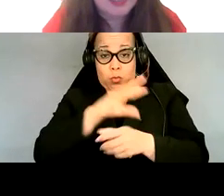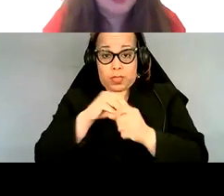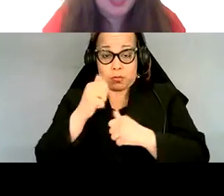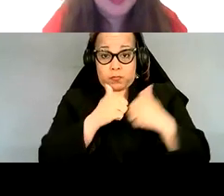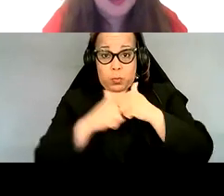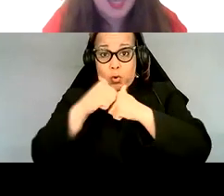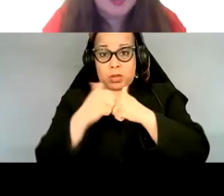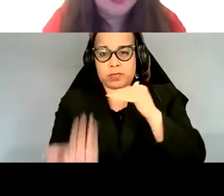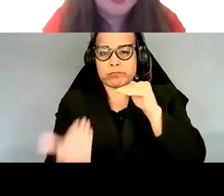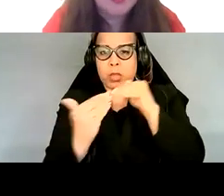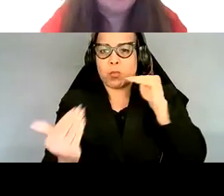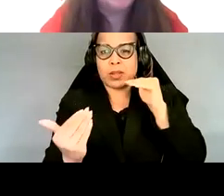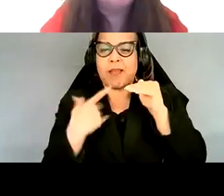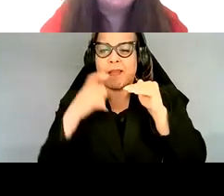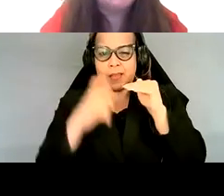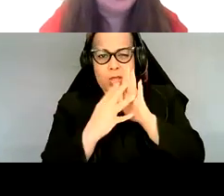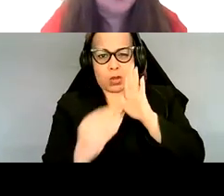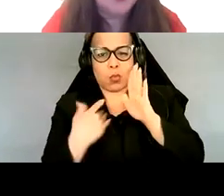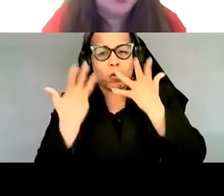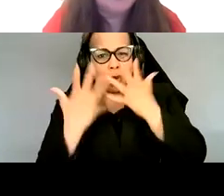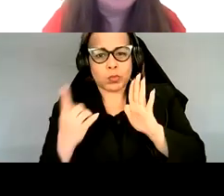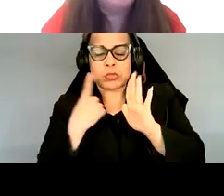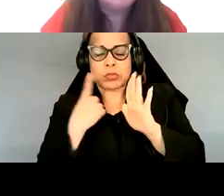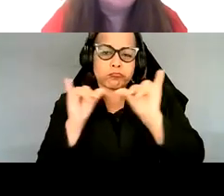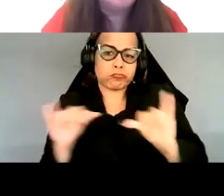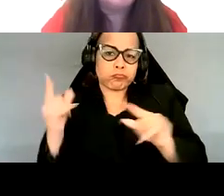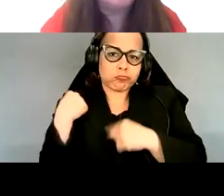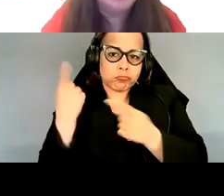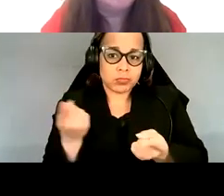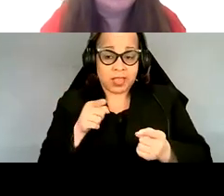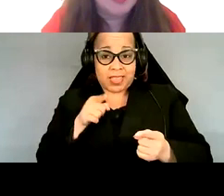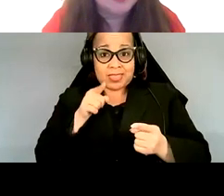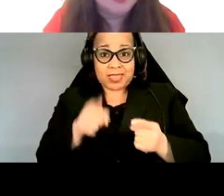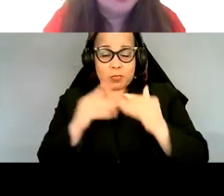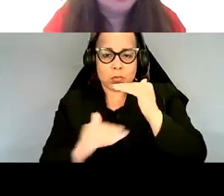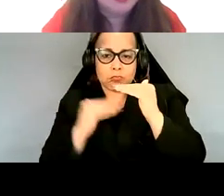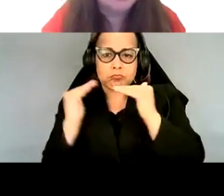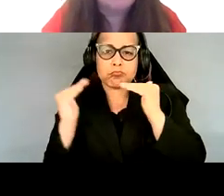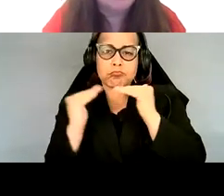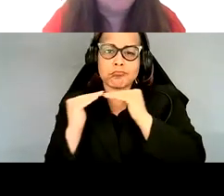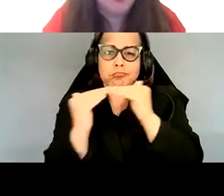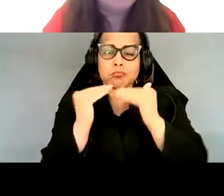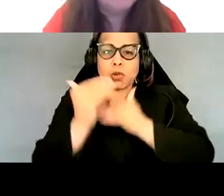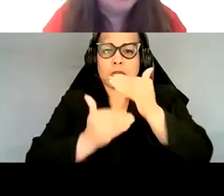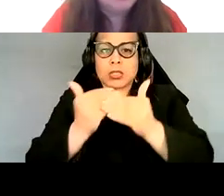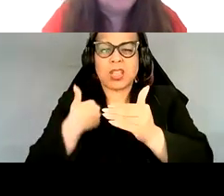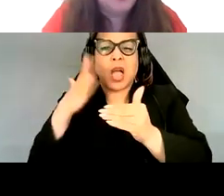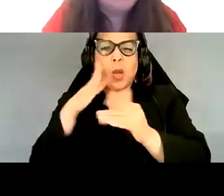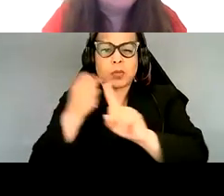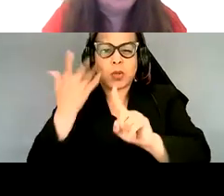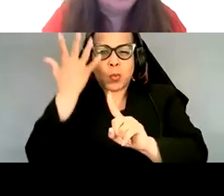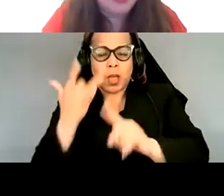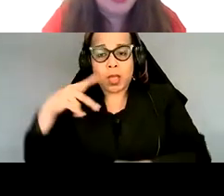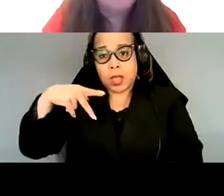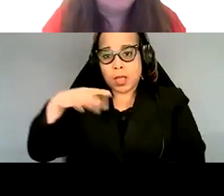equity. I would have to echo what we already saying over and over. This was an equitable process, and I'll explain why. So Pfizer